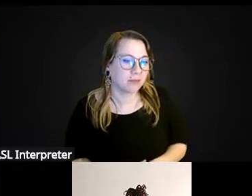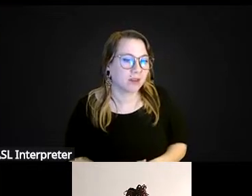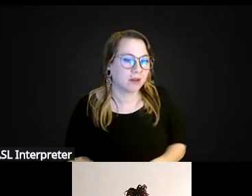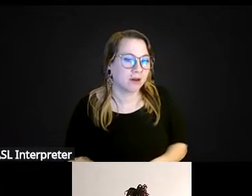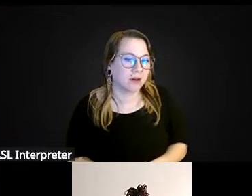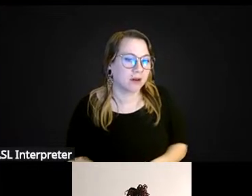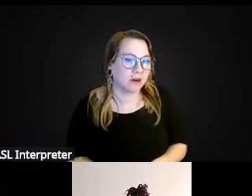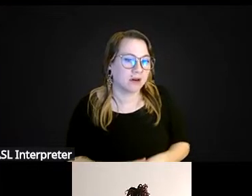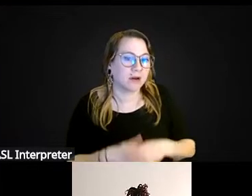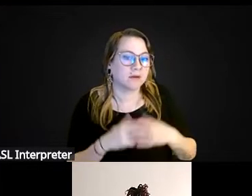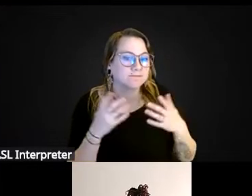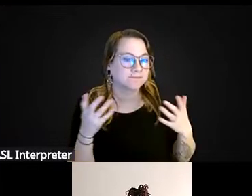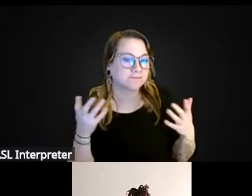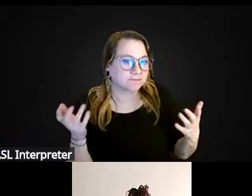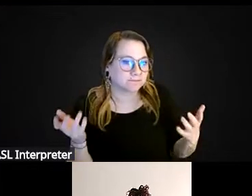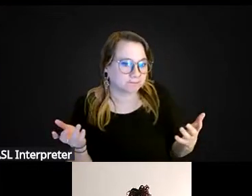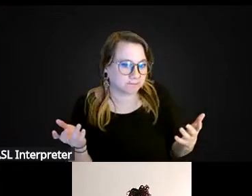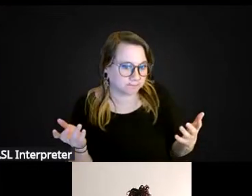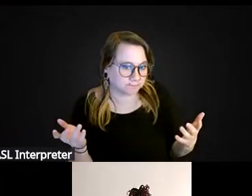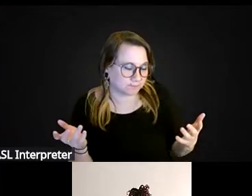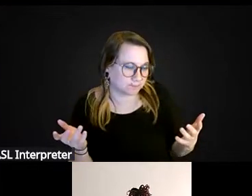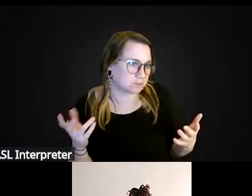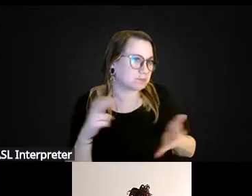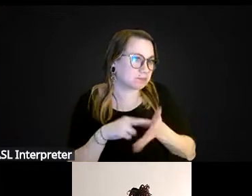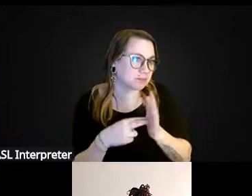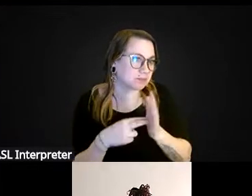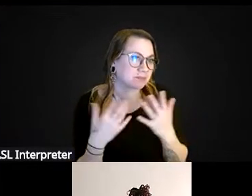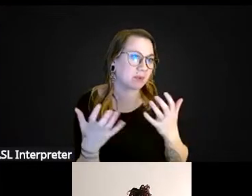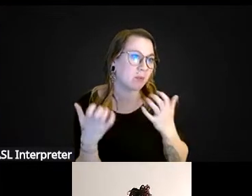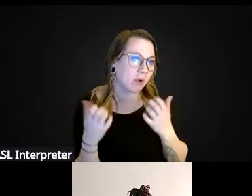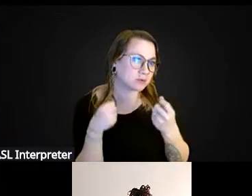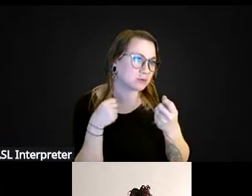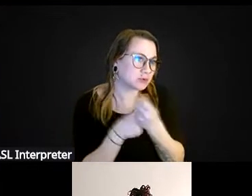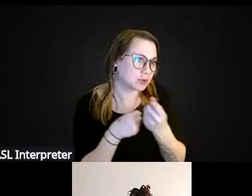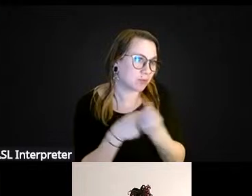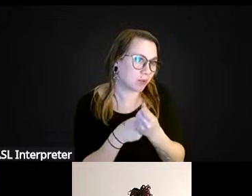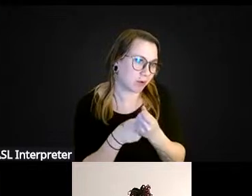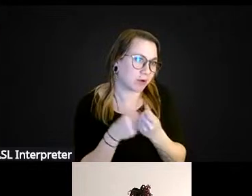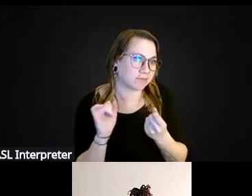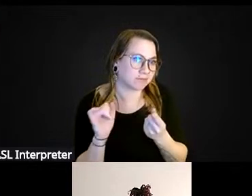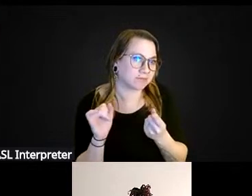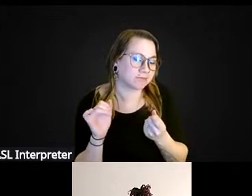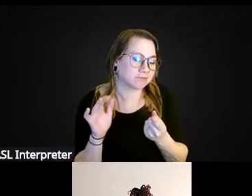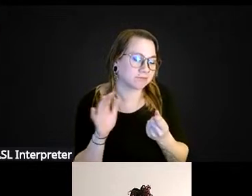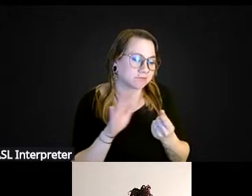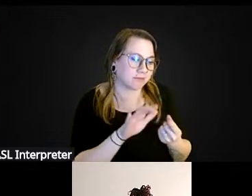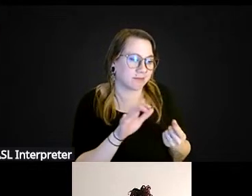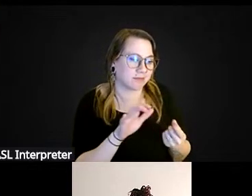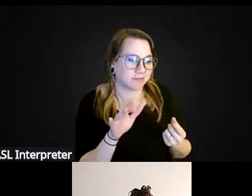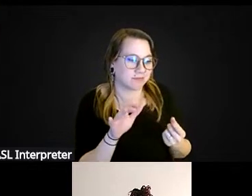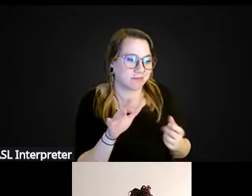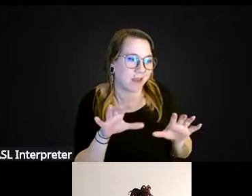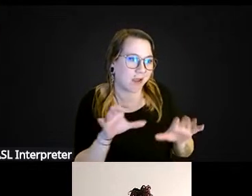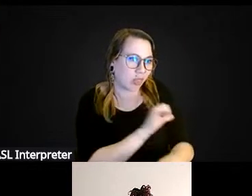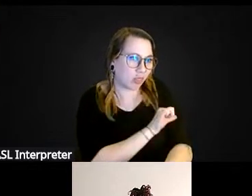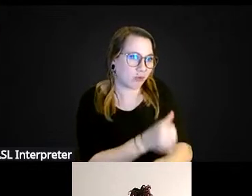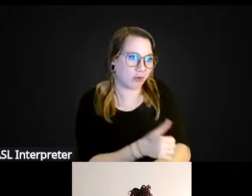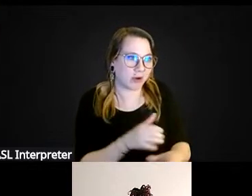to support this hub, this Eminent Domain Authority Act of